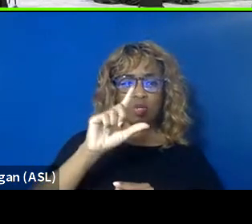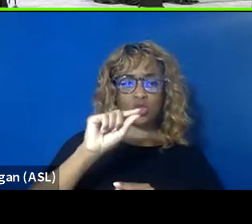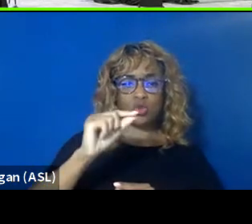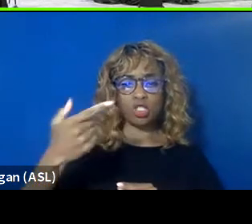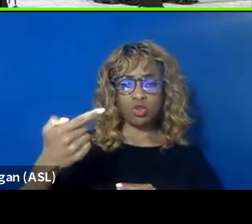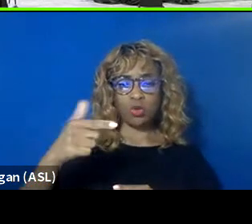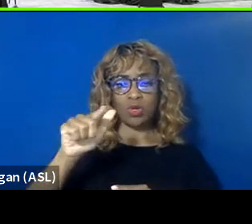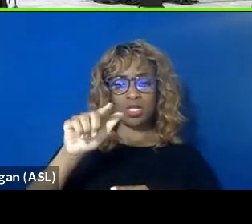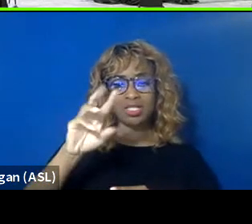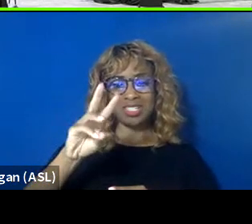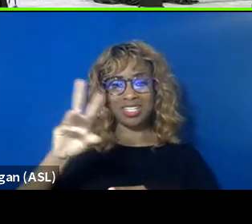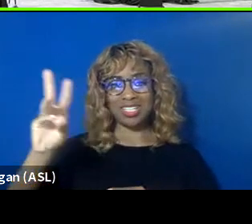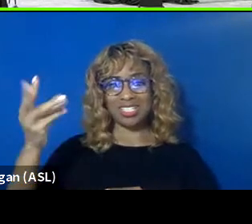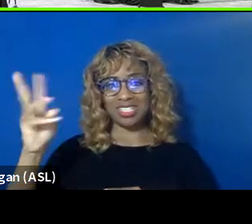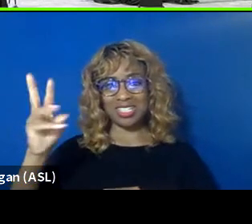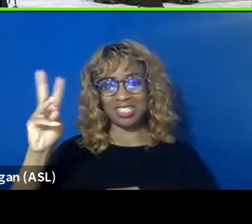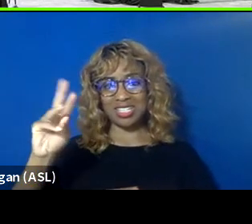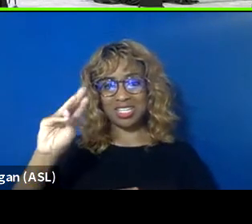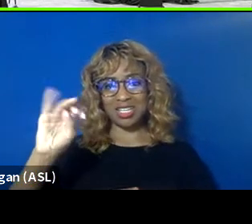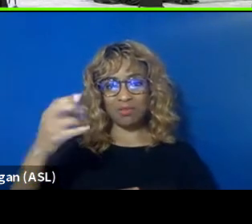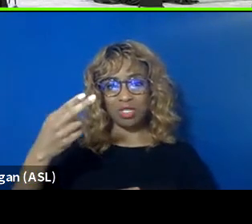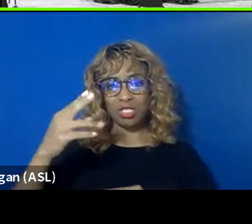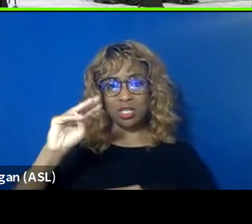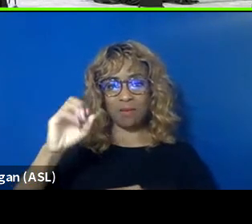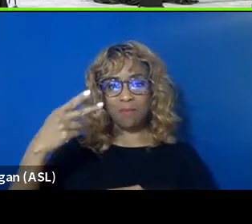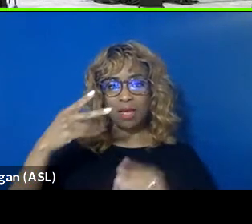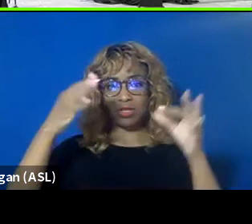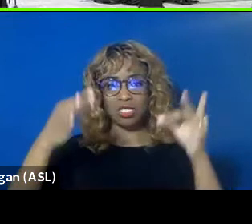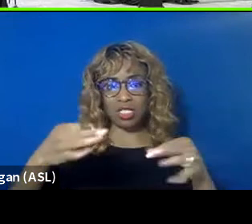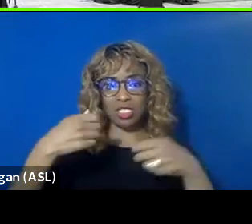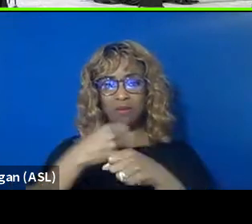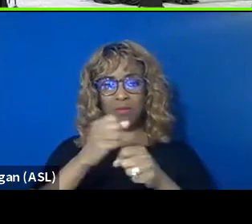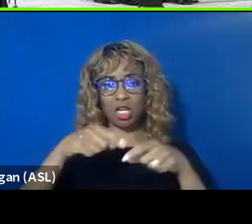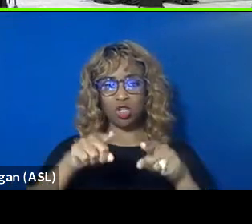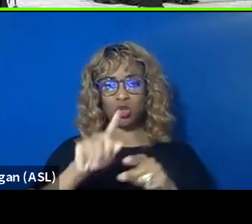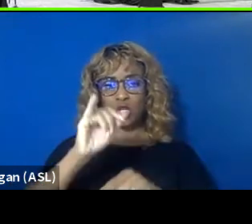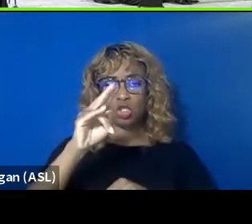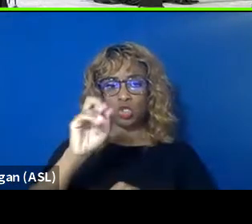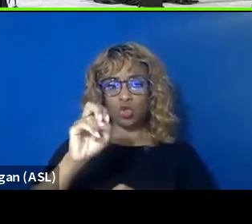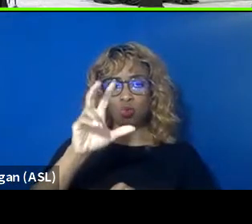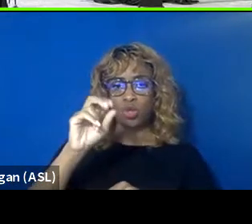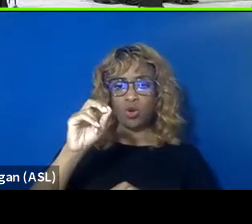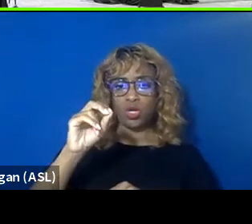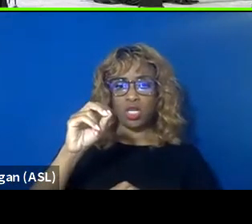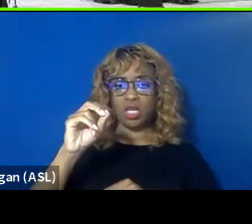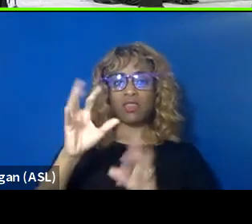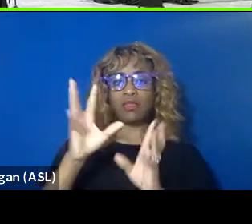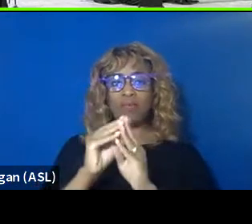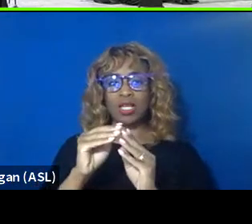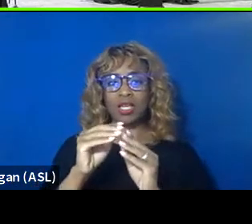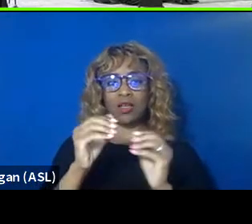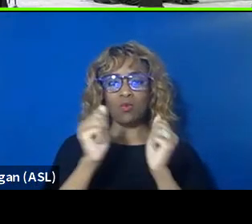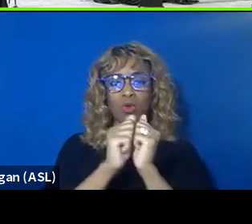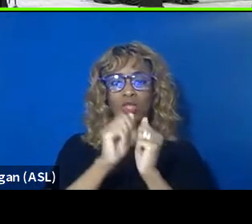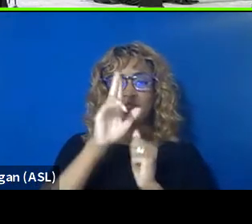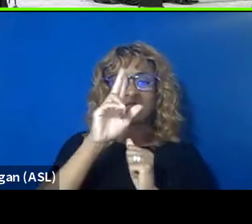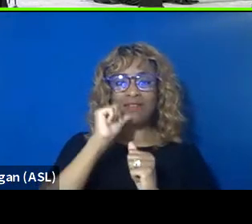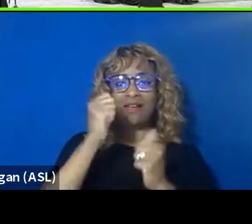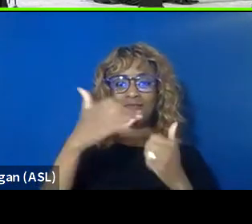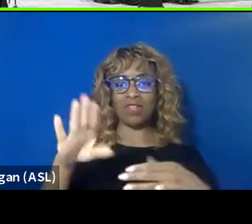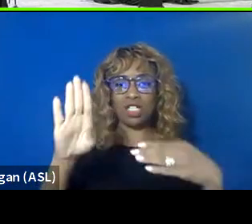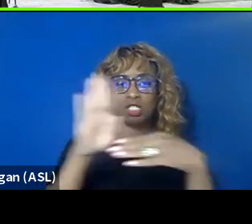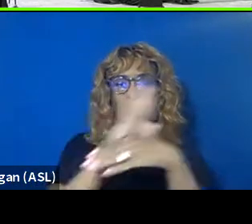2021-16 Michigan mapping decisions made during the June 30th commission meeting under unfinished business.